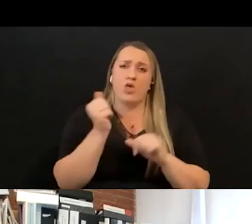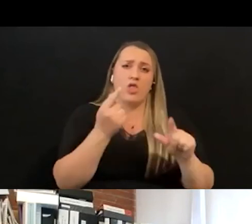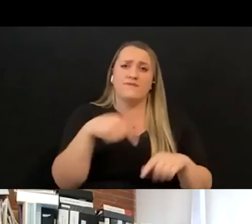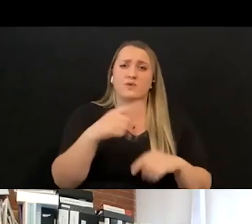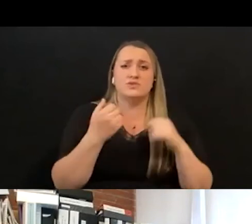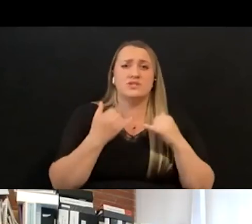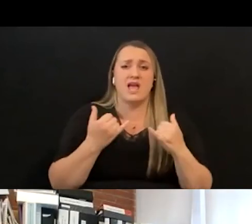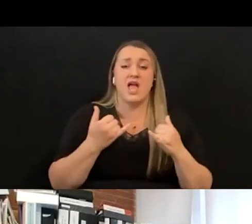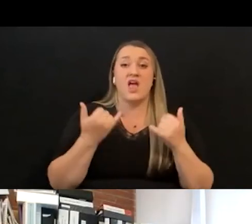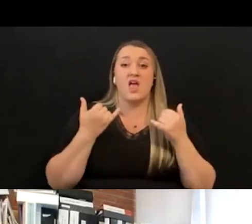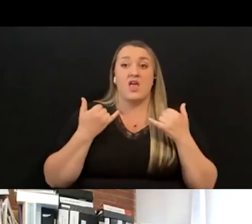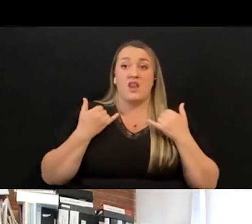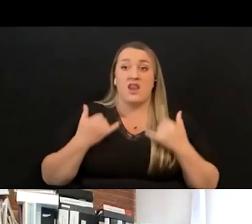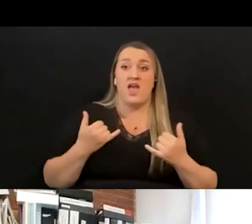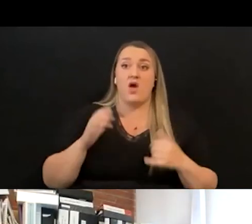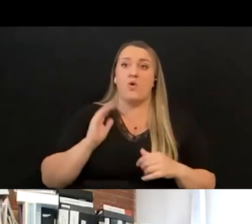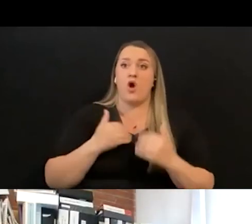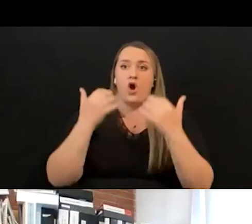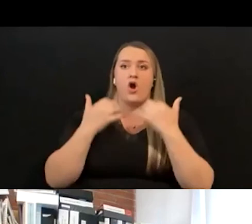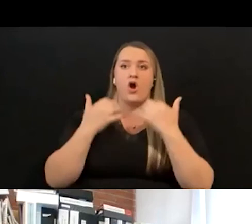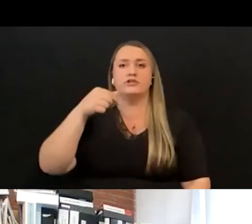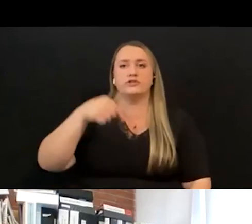us to our audience Q&A.